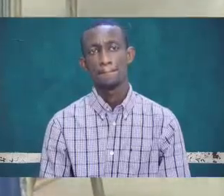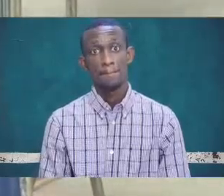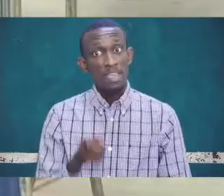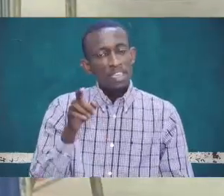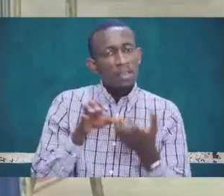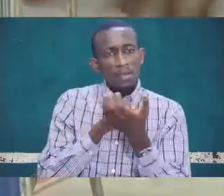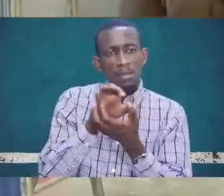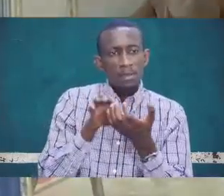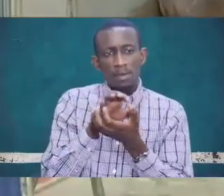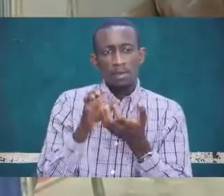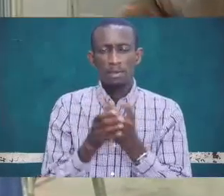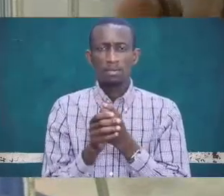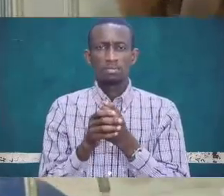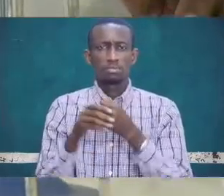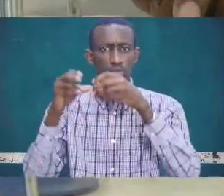sand.